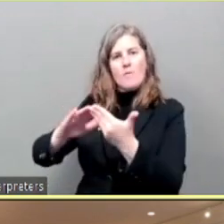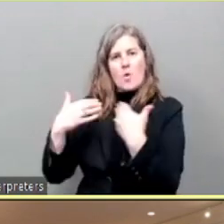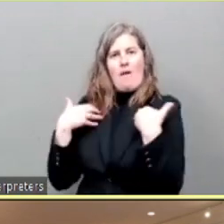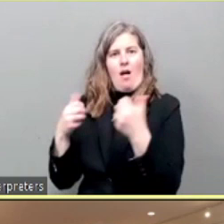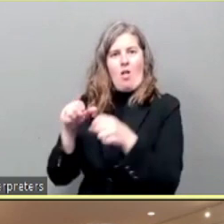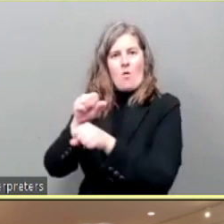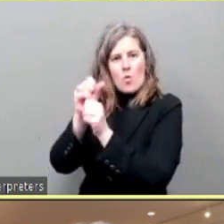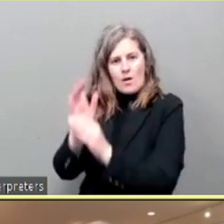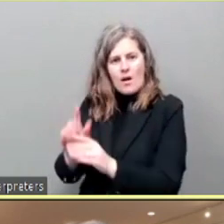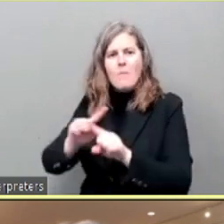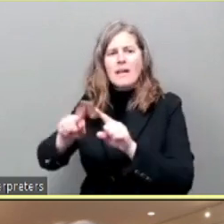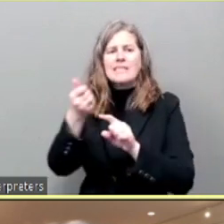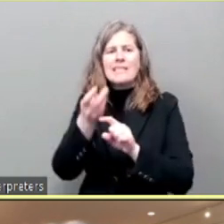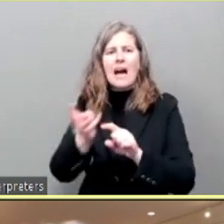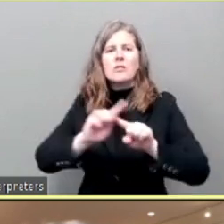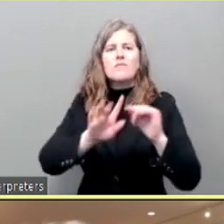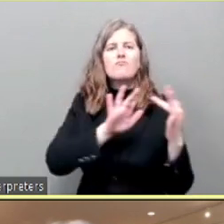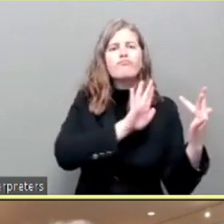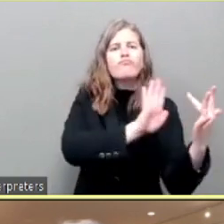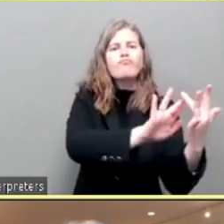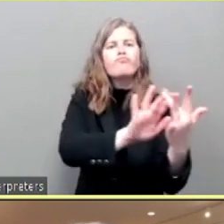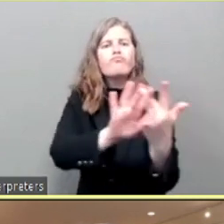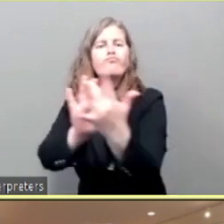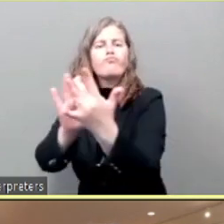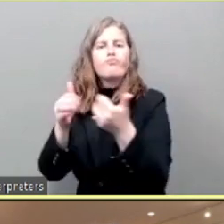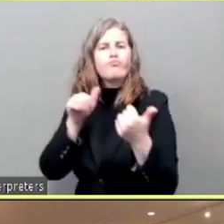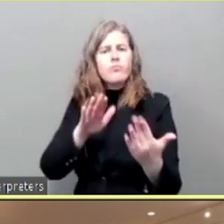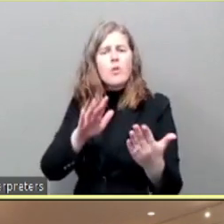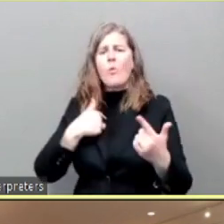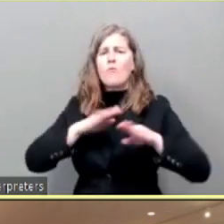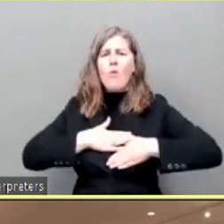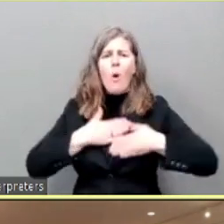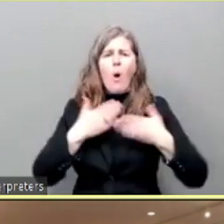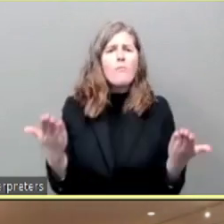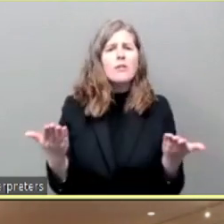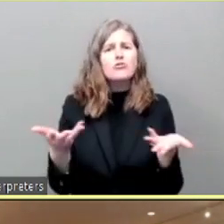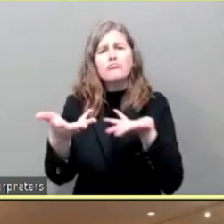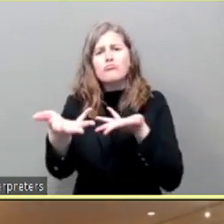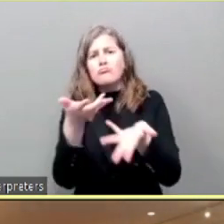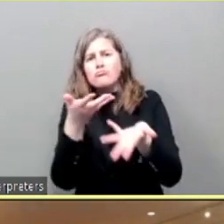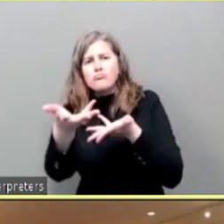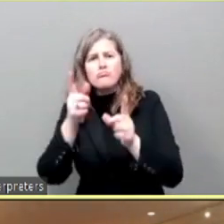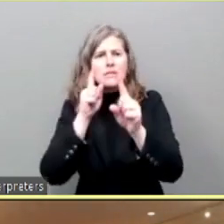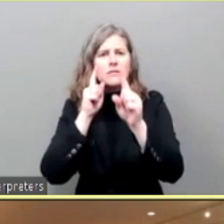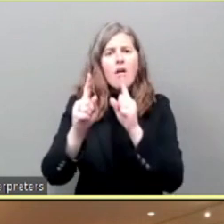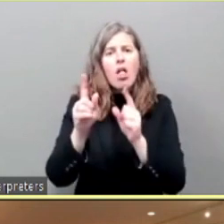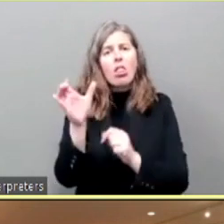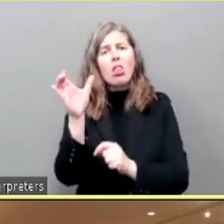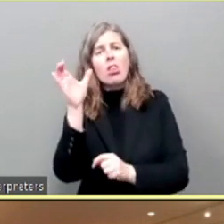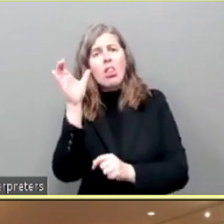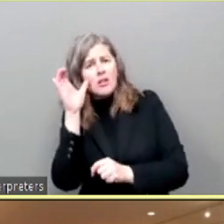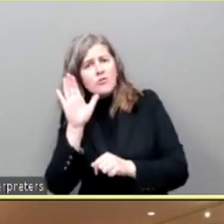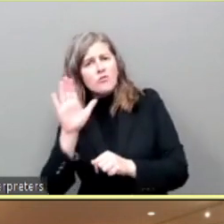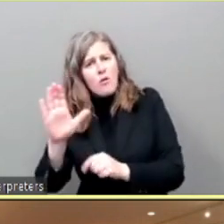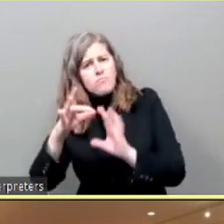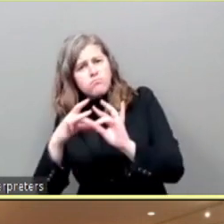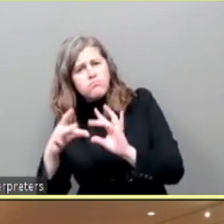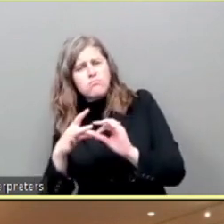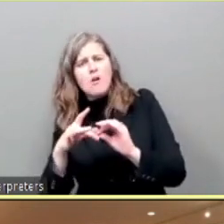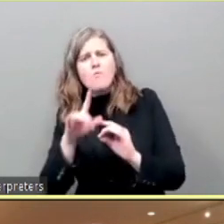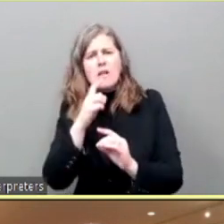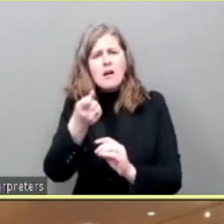have multiple outreach methods. And so we are really open to having a dialogue, listening, and really understanding